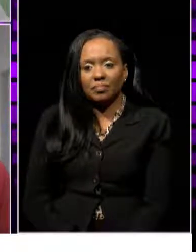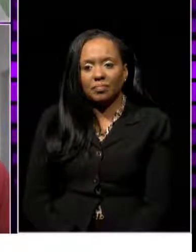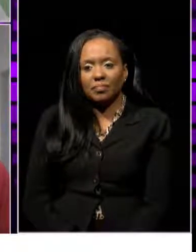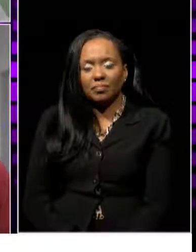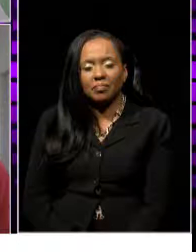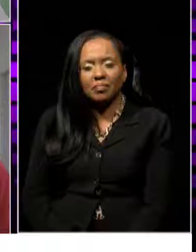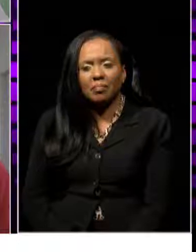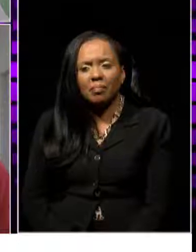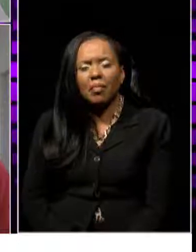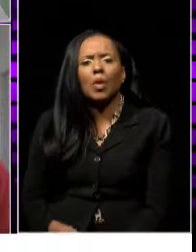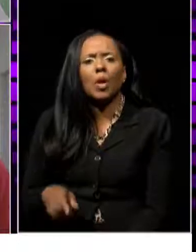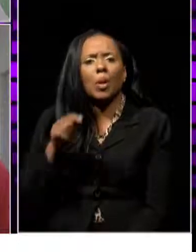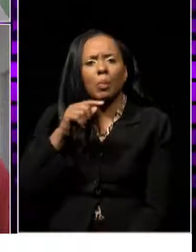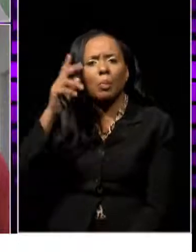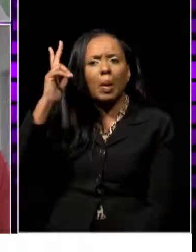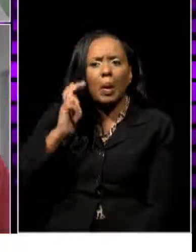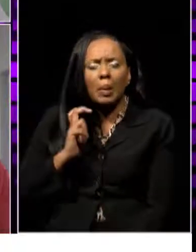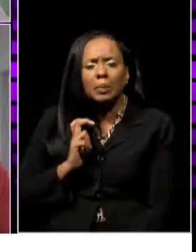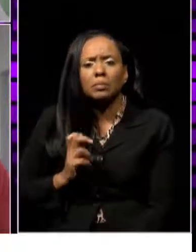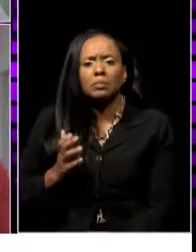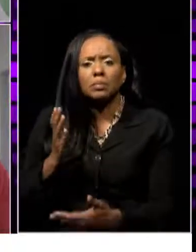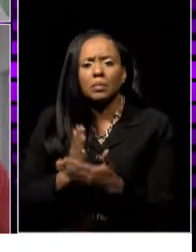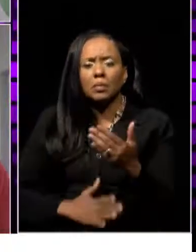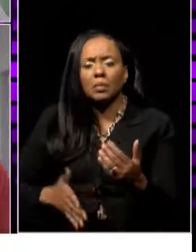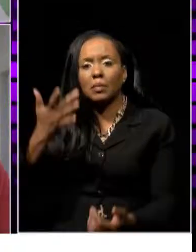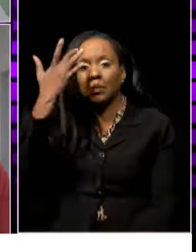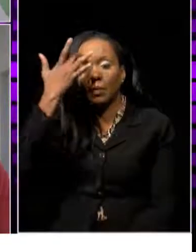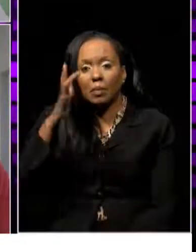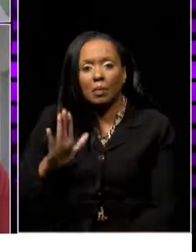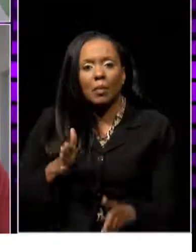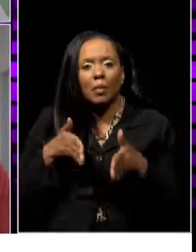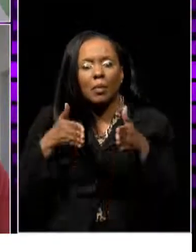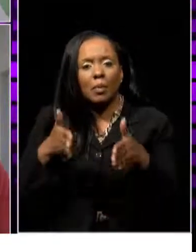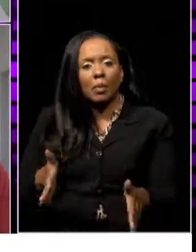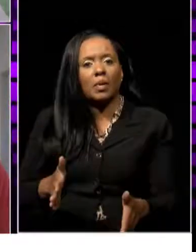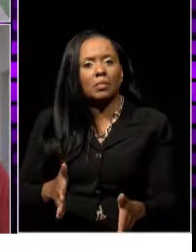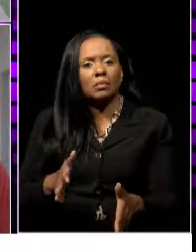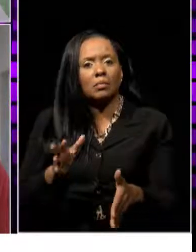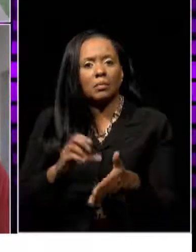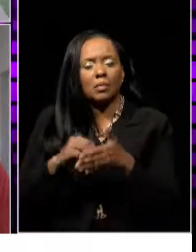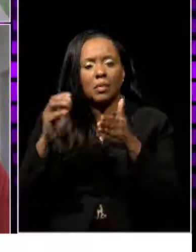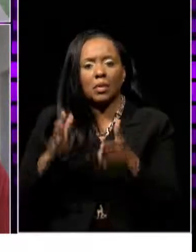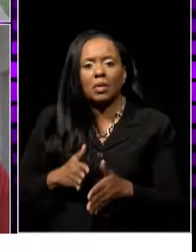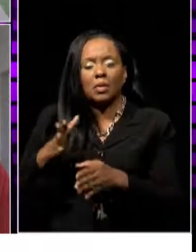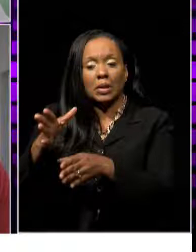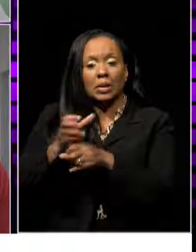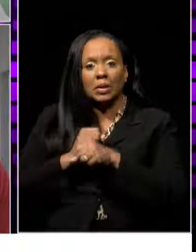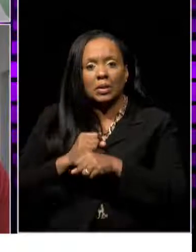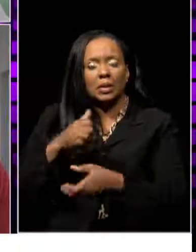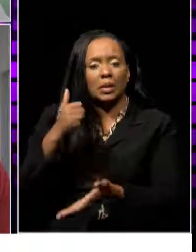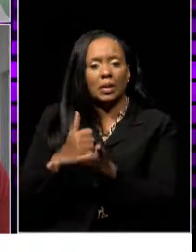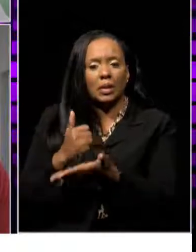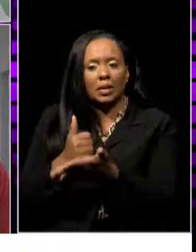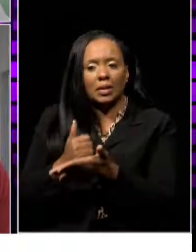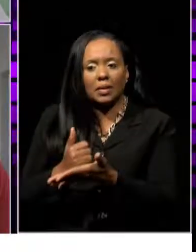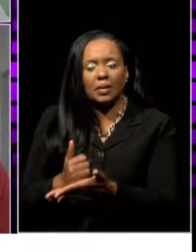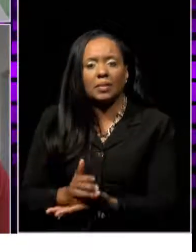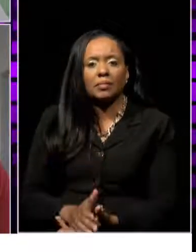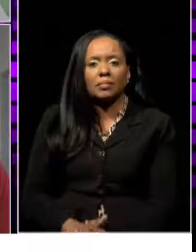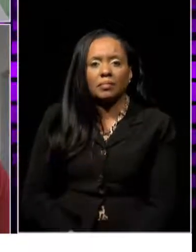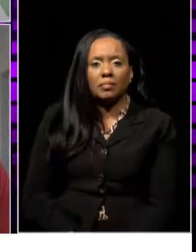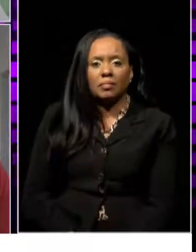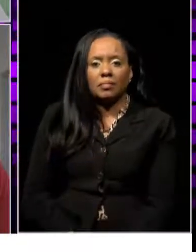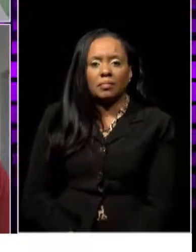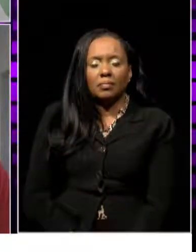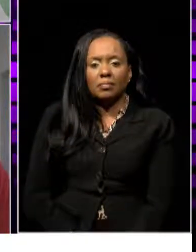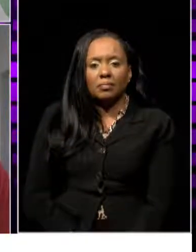ways in which students have received more or less helps. And I know that as a parent,